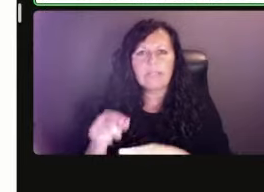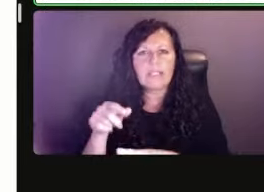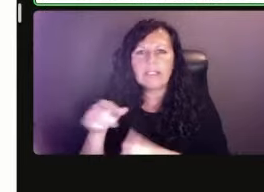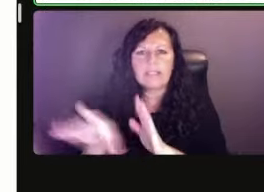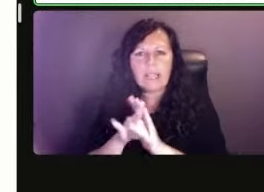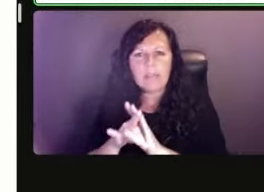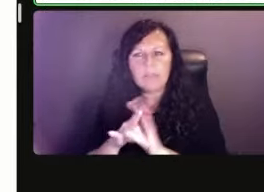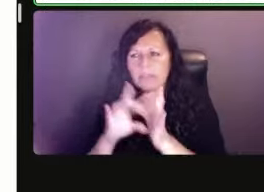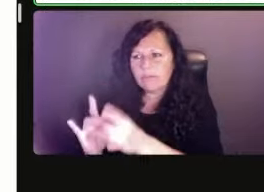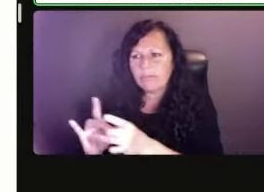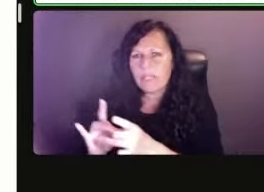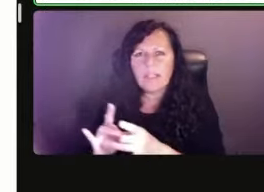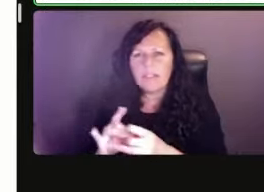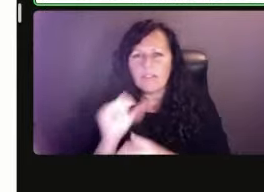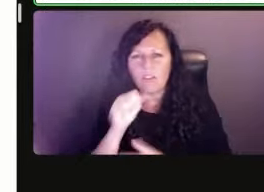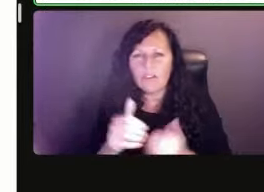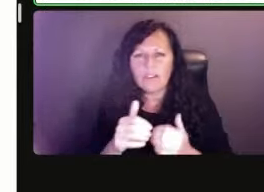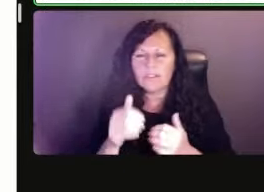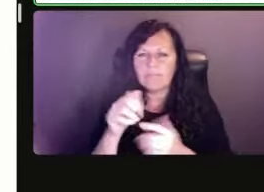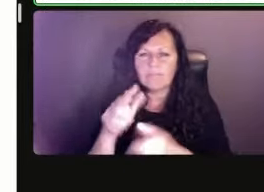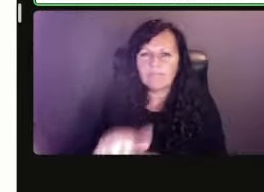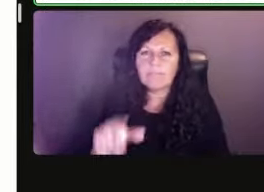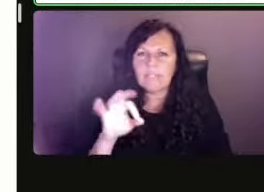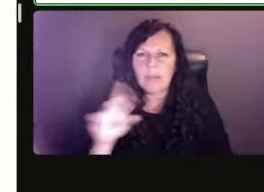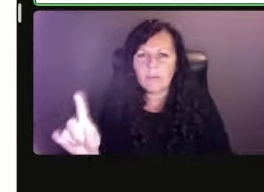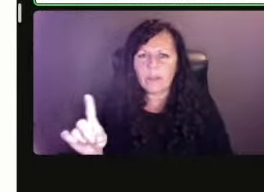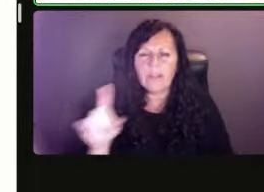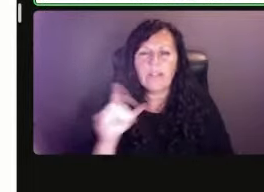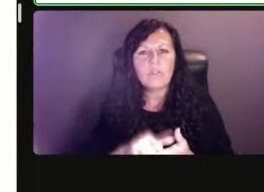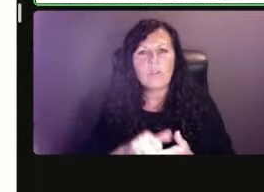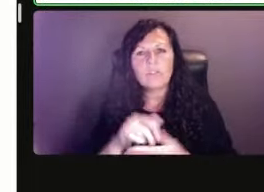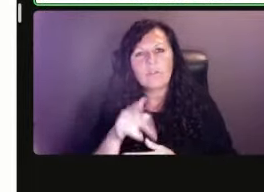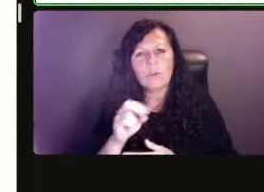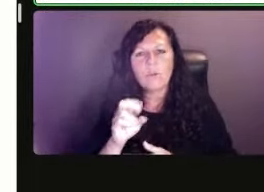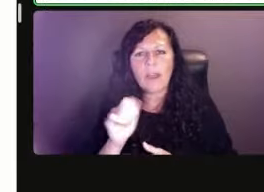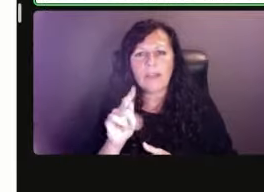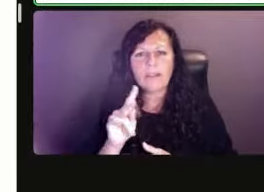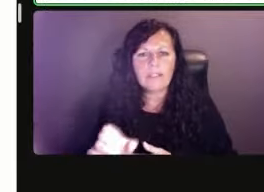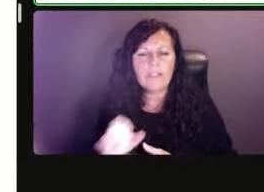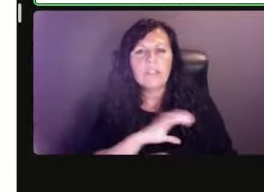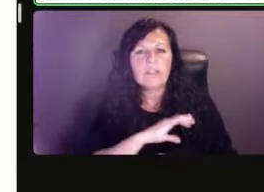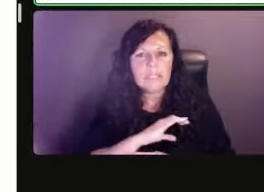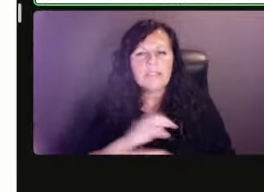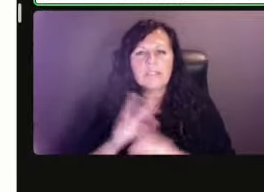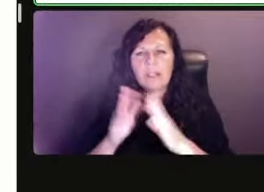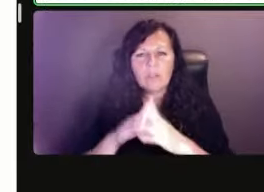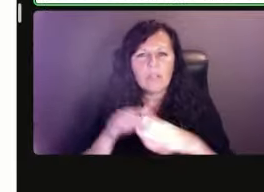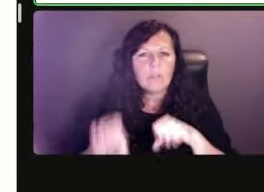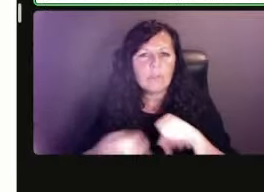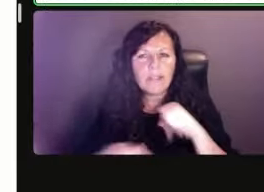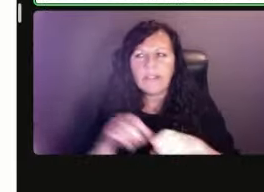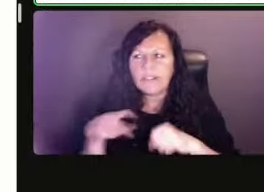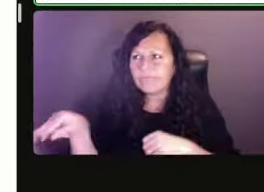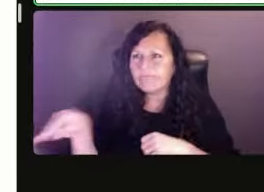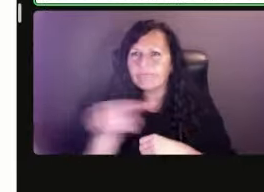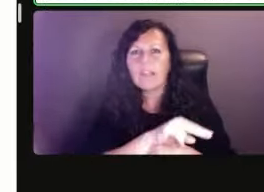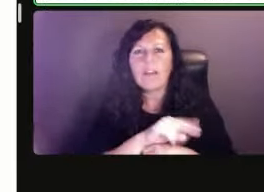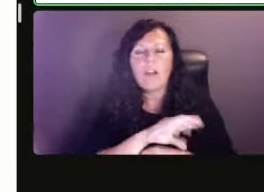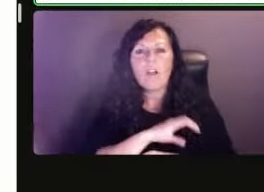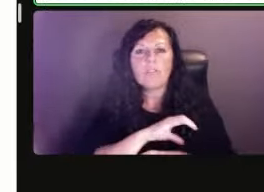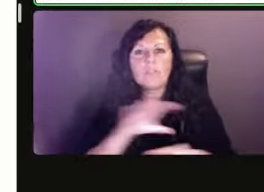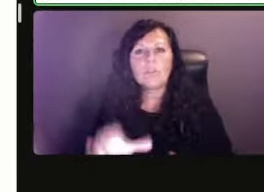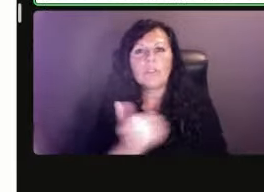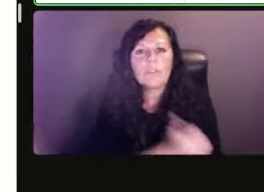response. So these are your more proactive units, our community policing units, our downtown bicycle officers, officers doing drug